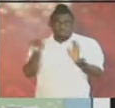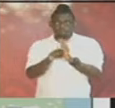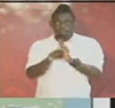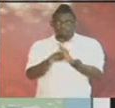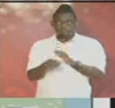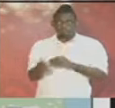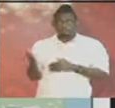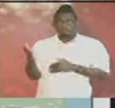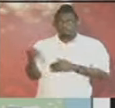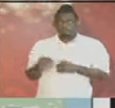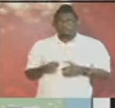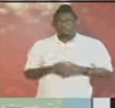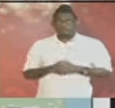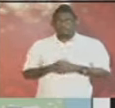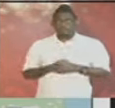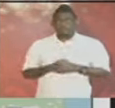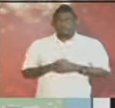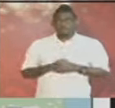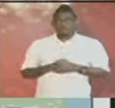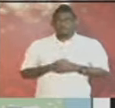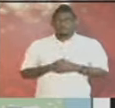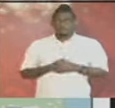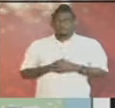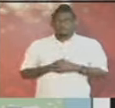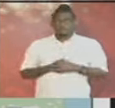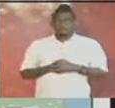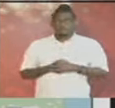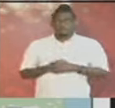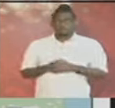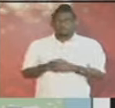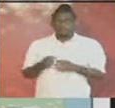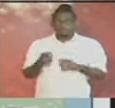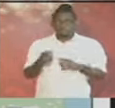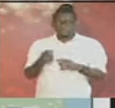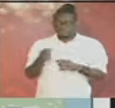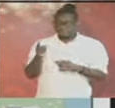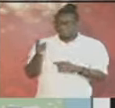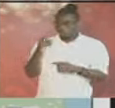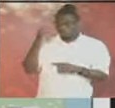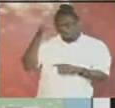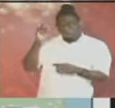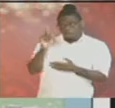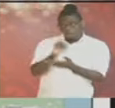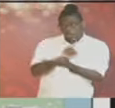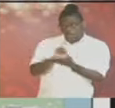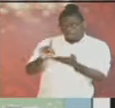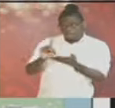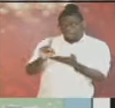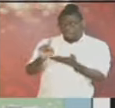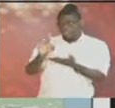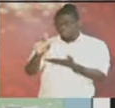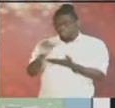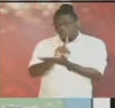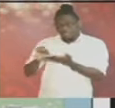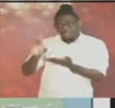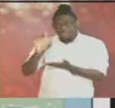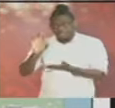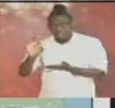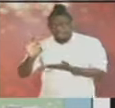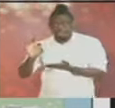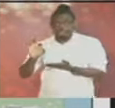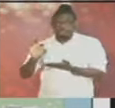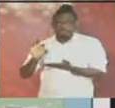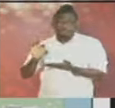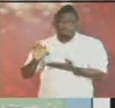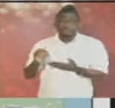we see now maps for epidemiological weeks 8 and 9, and 10 and 11, with epidemiological weeks 8